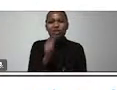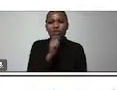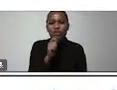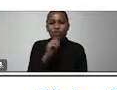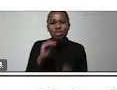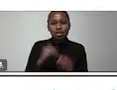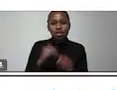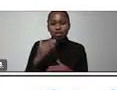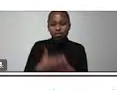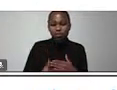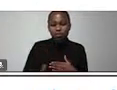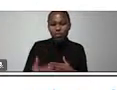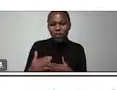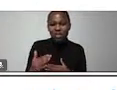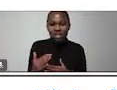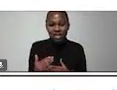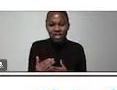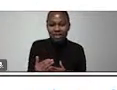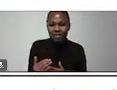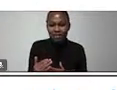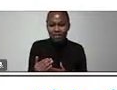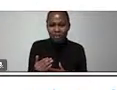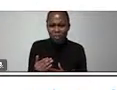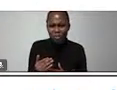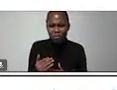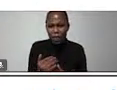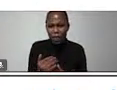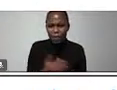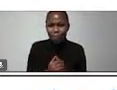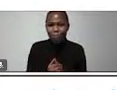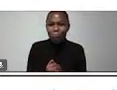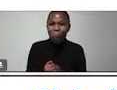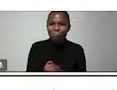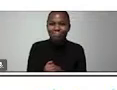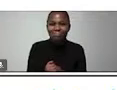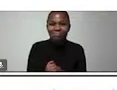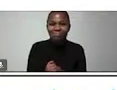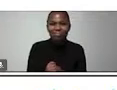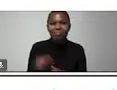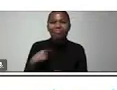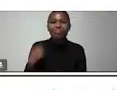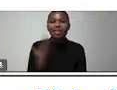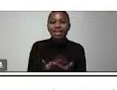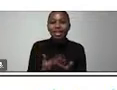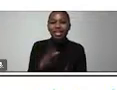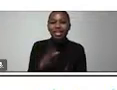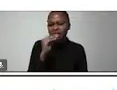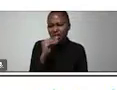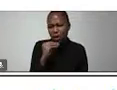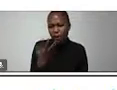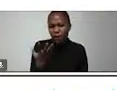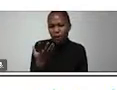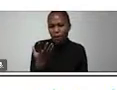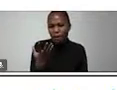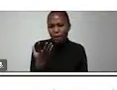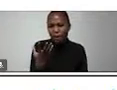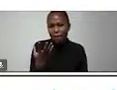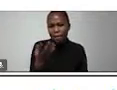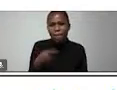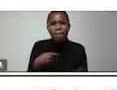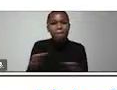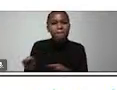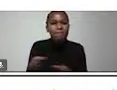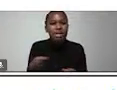agri-processing value chain. And I must actually also mention in here that market